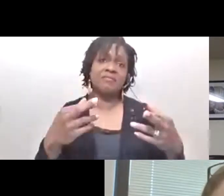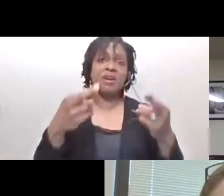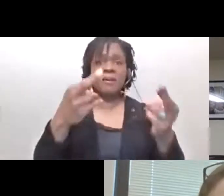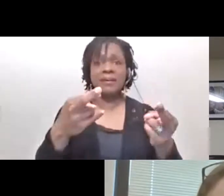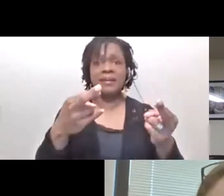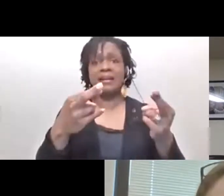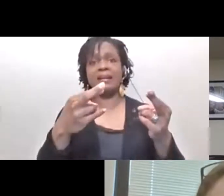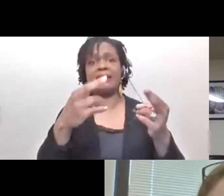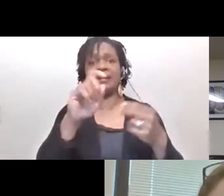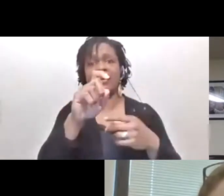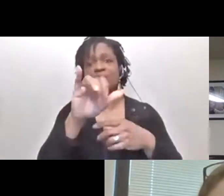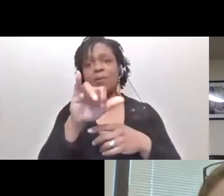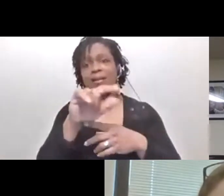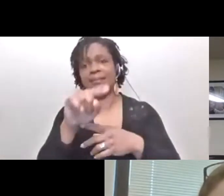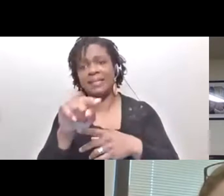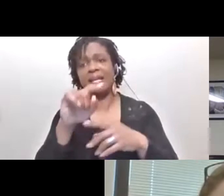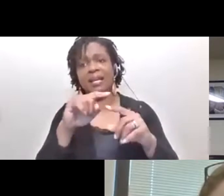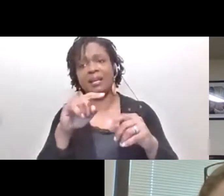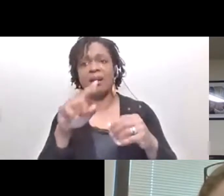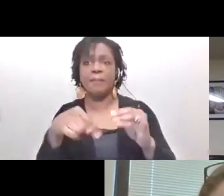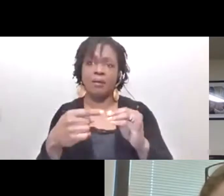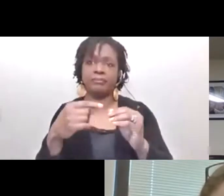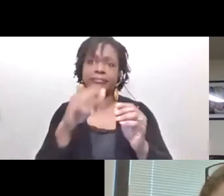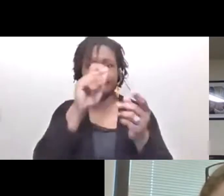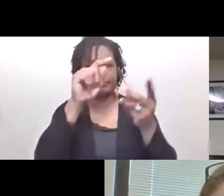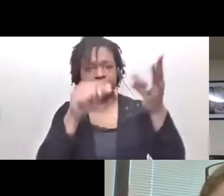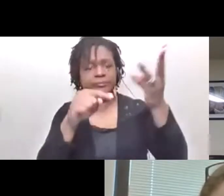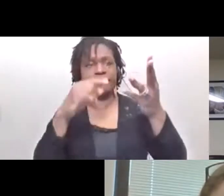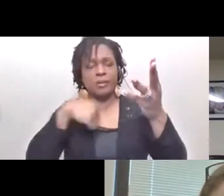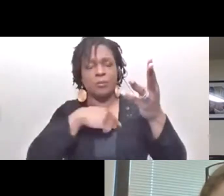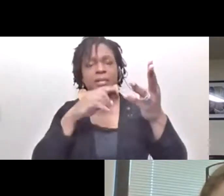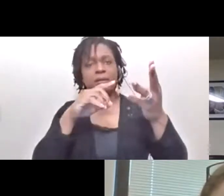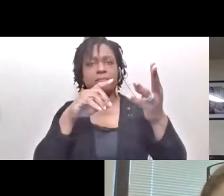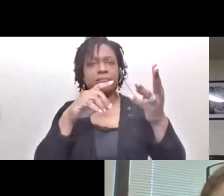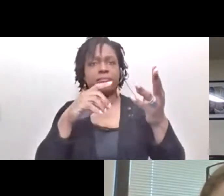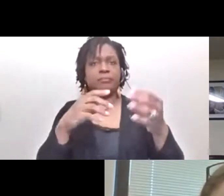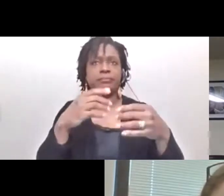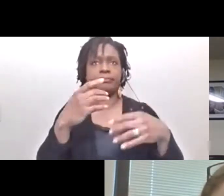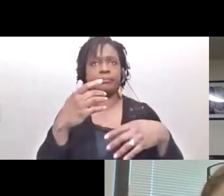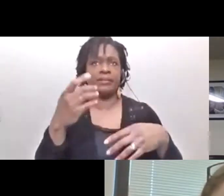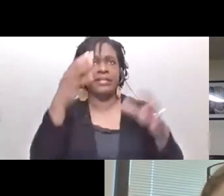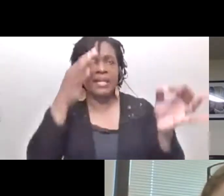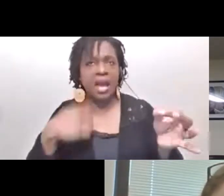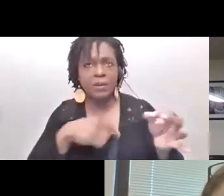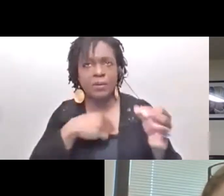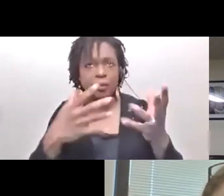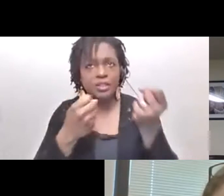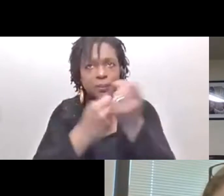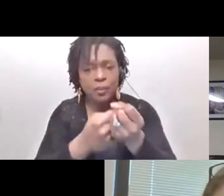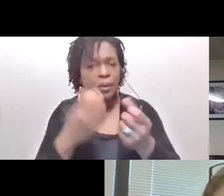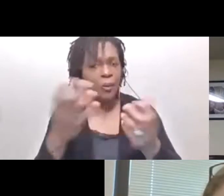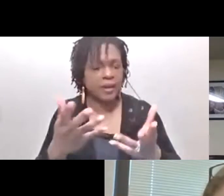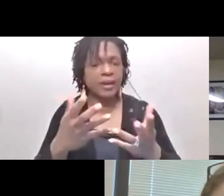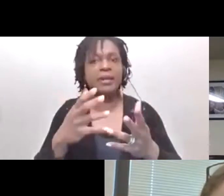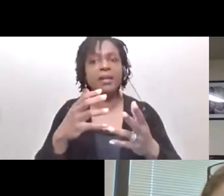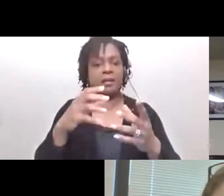Y, and Z. However, there were a couple that we've remained neutral on. However, we support them in spirit with respect to these two